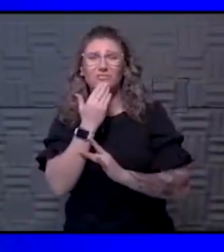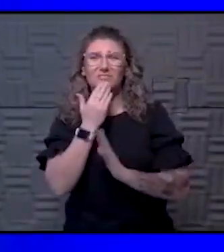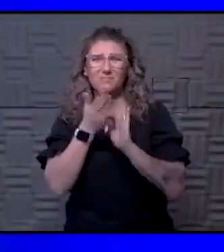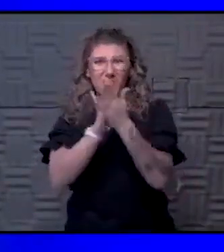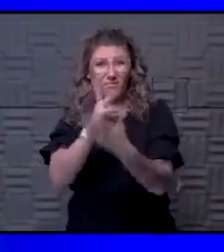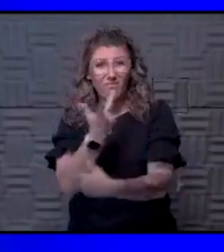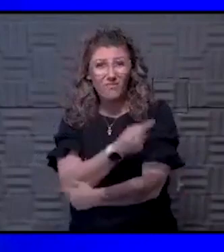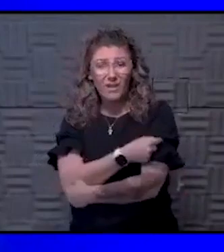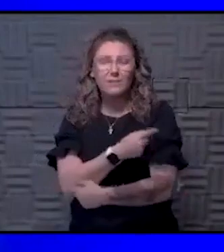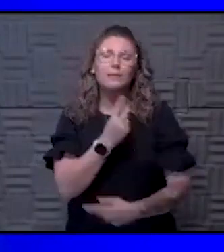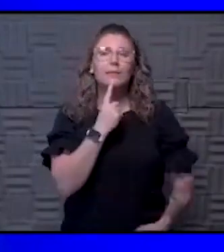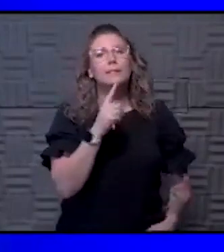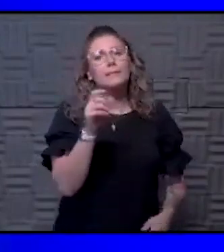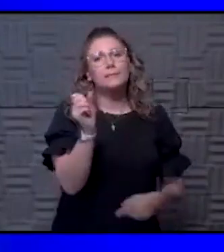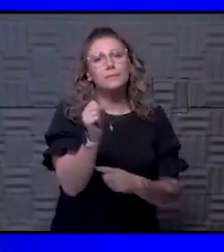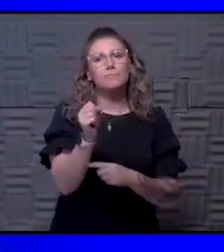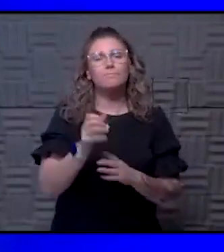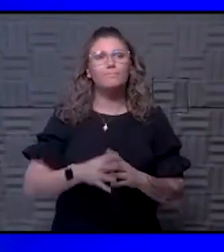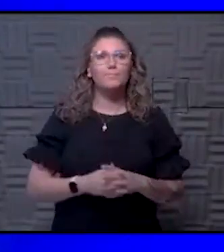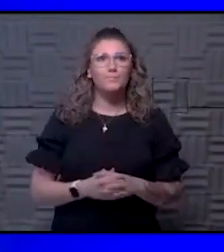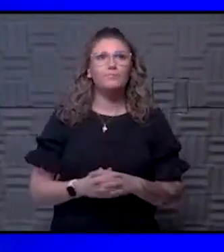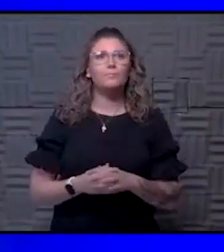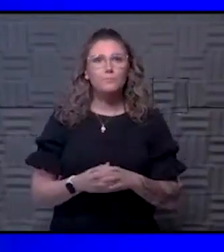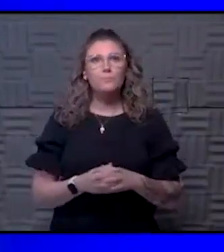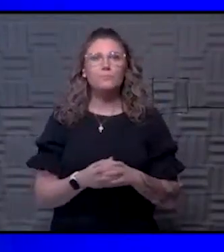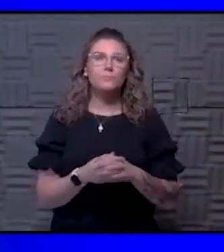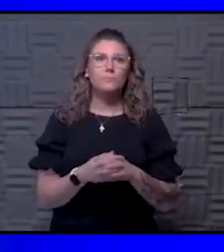So, yes, I think there have been